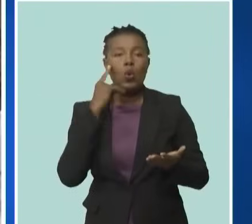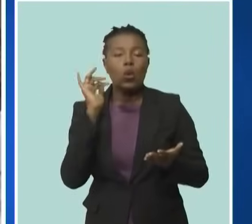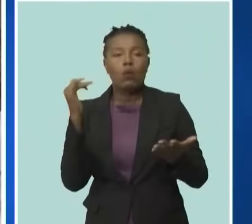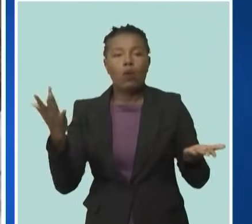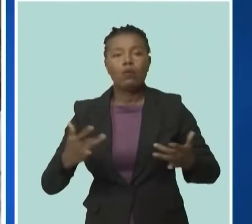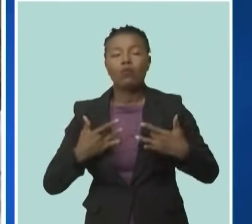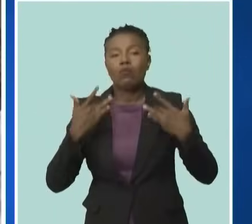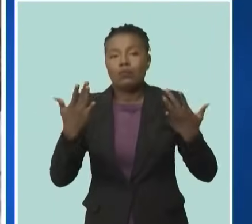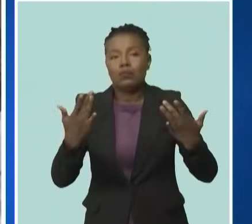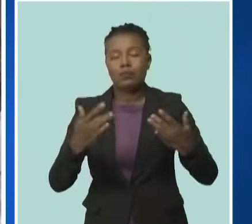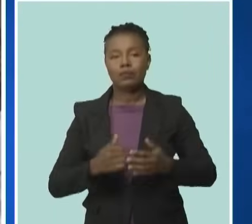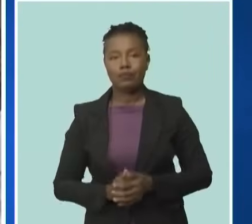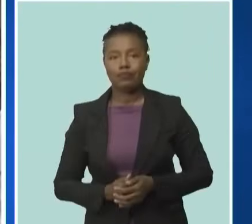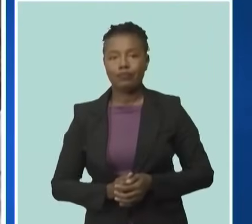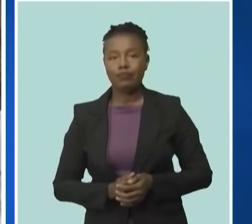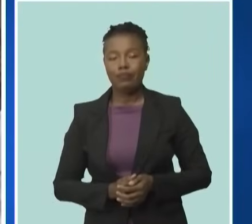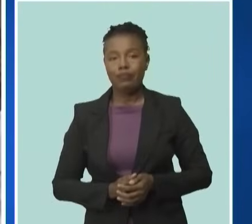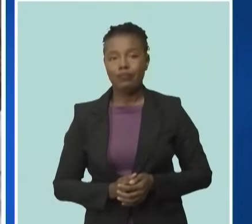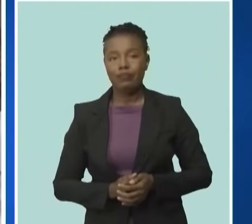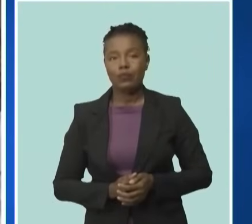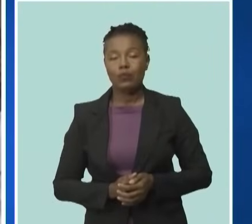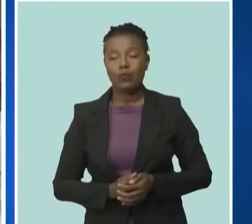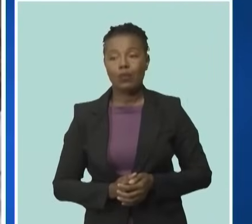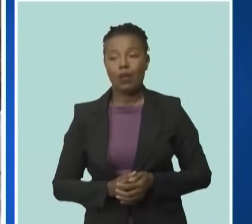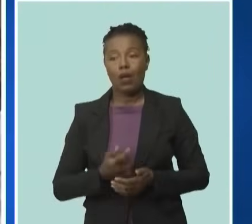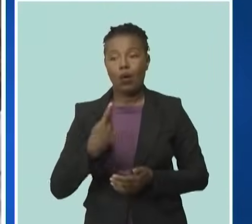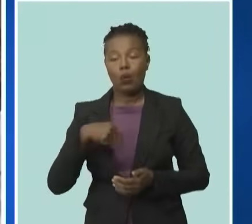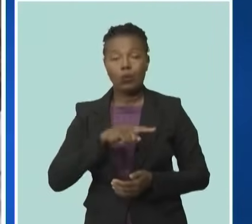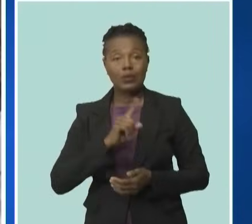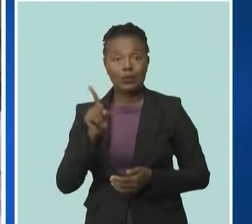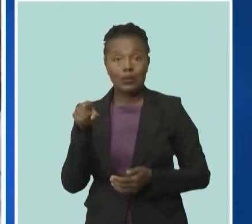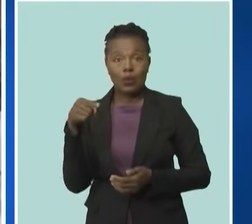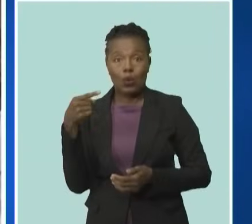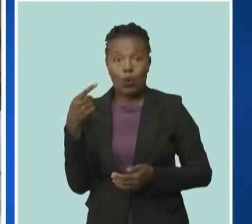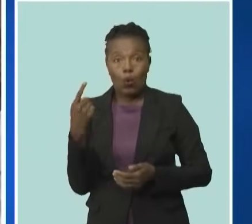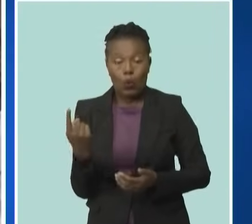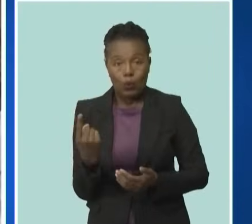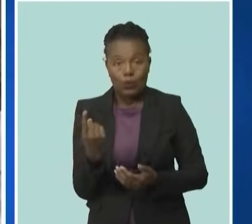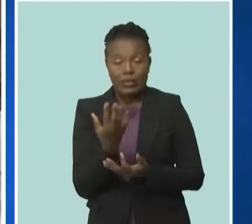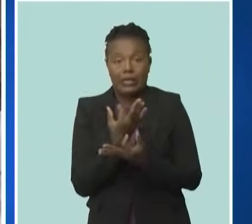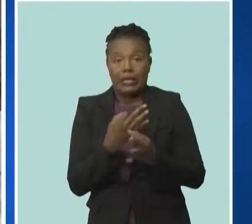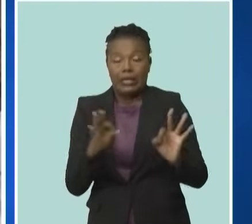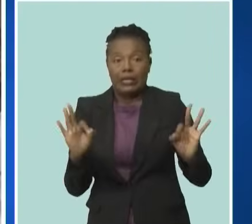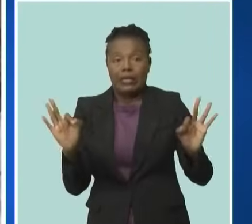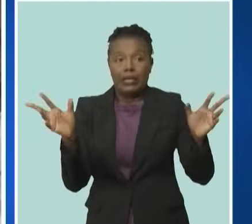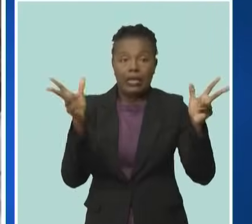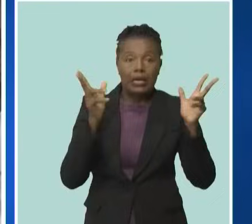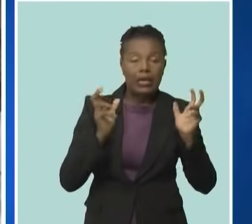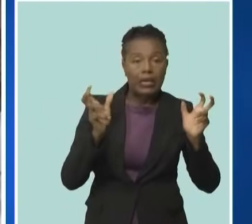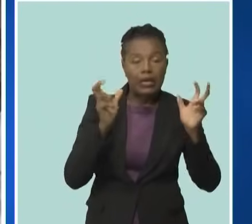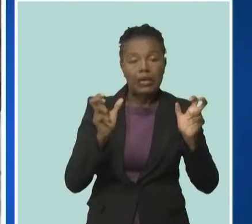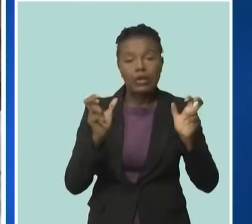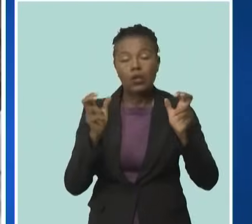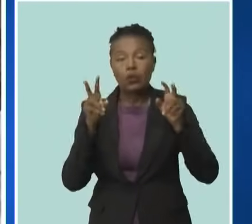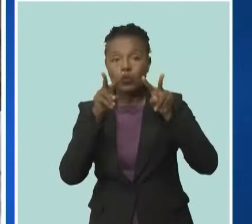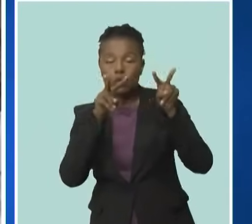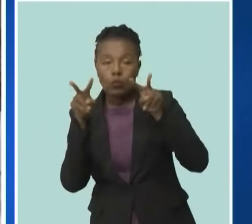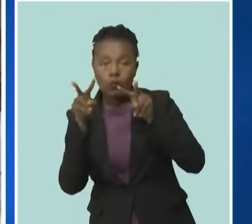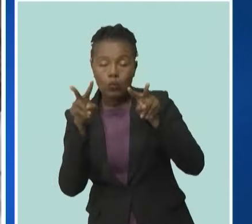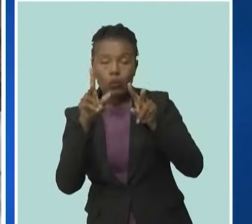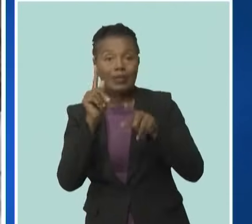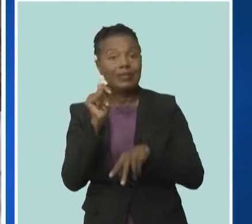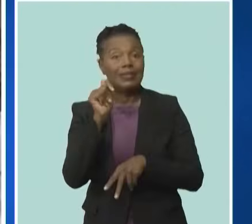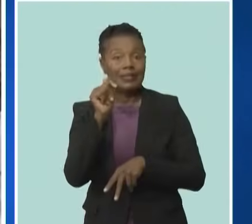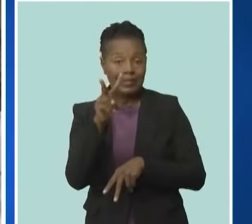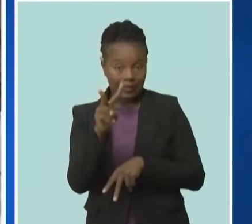the only free-to-air broadcaster on the island, and that position is one that you should